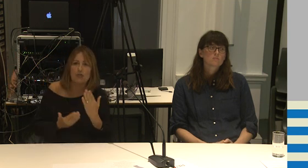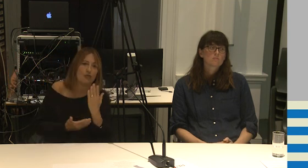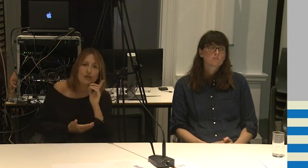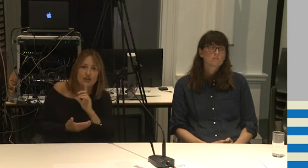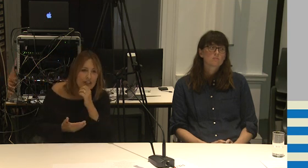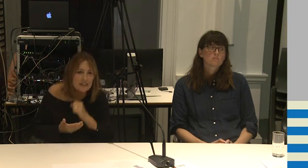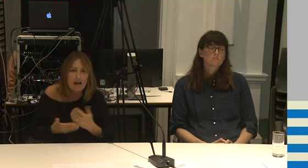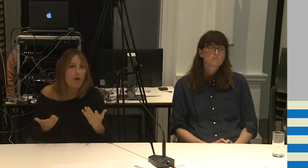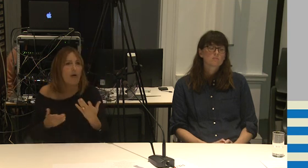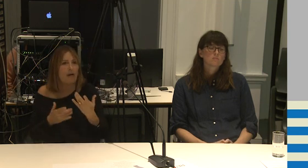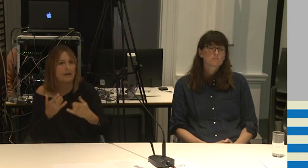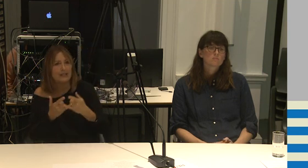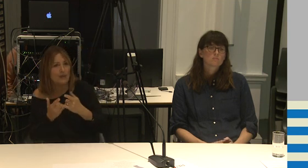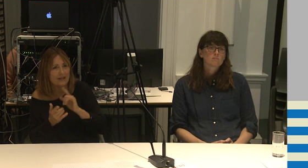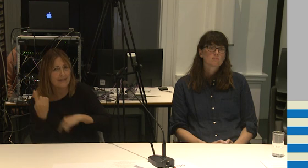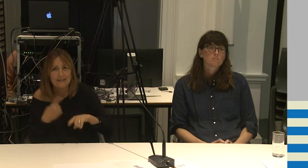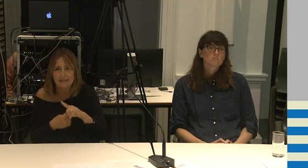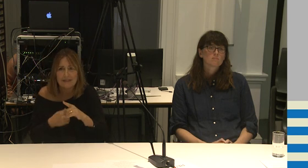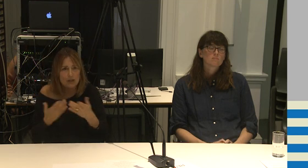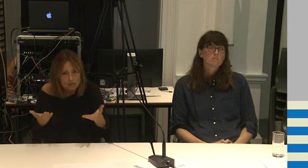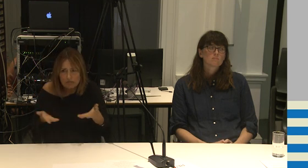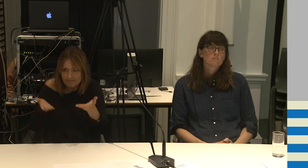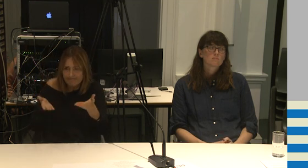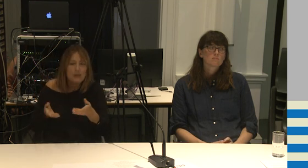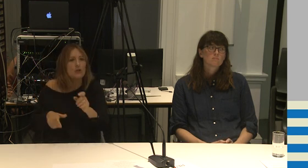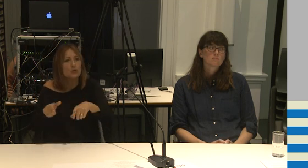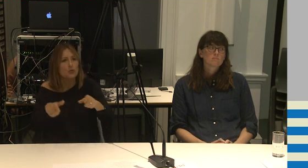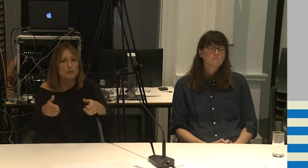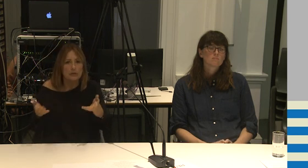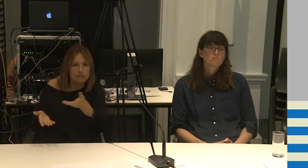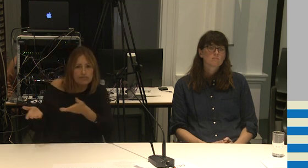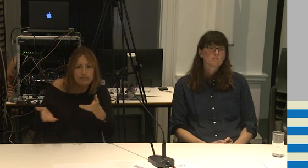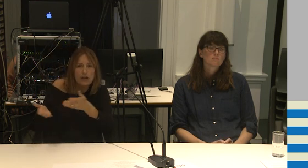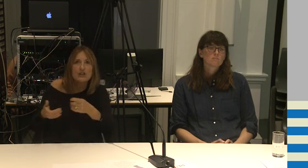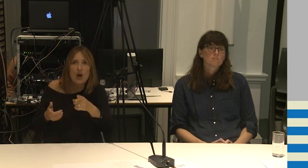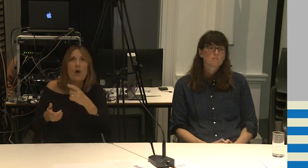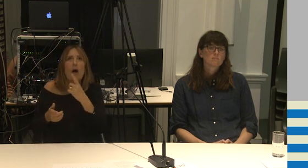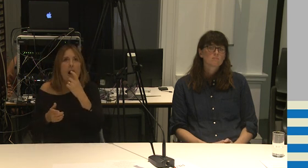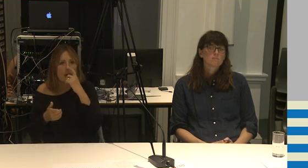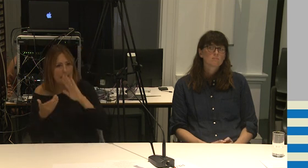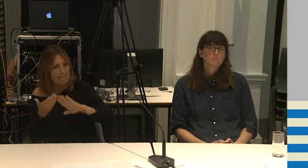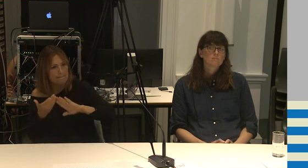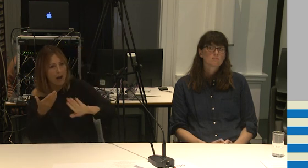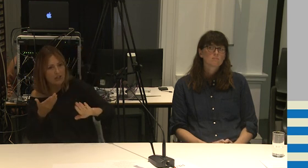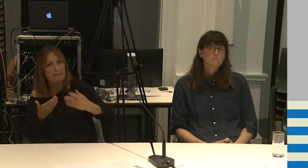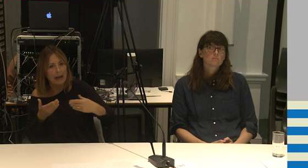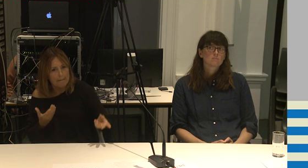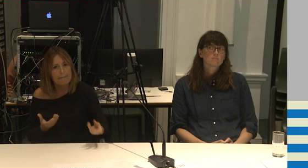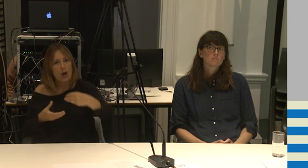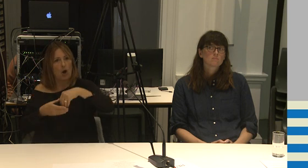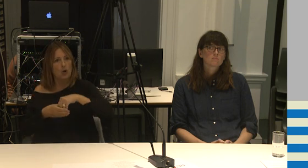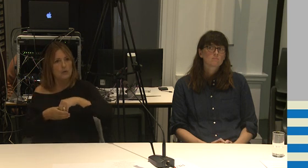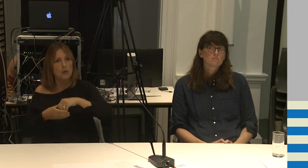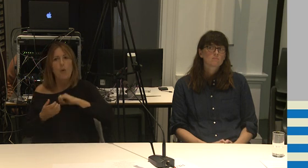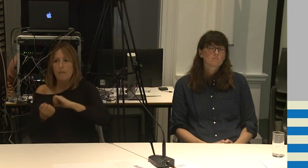sexuality with their students, to hopefully get to a place where marginalized students feel more included because